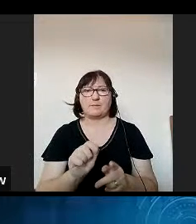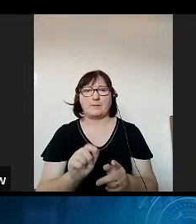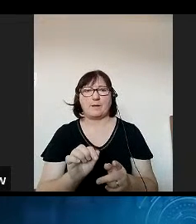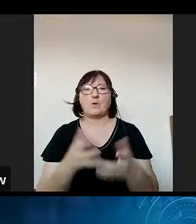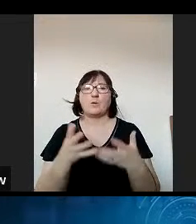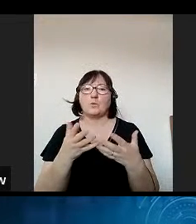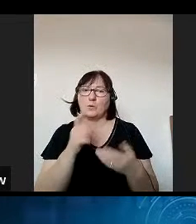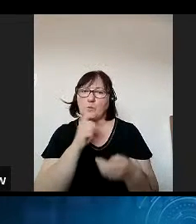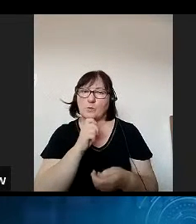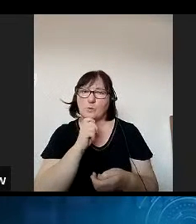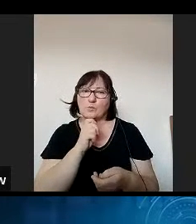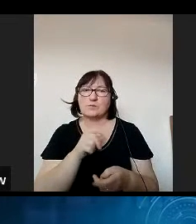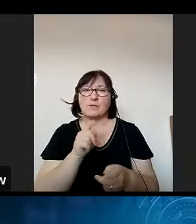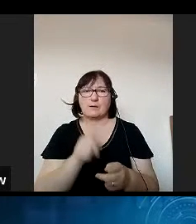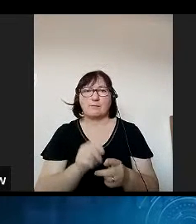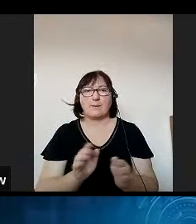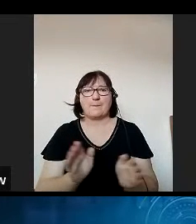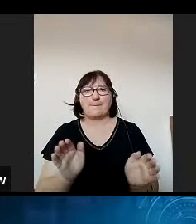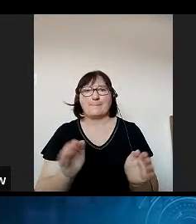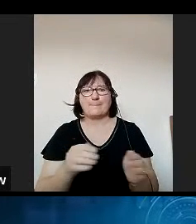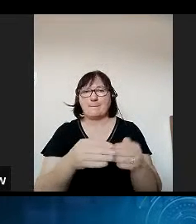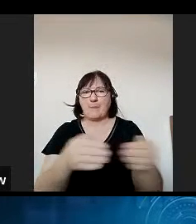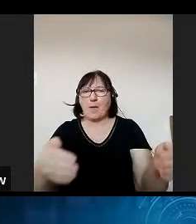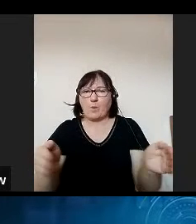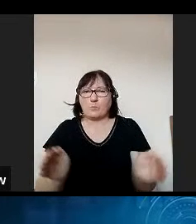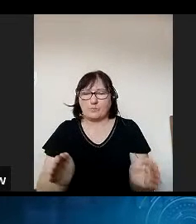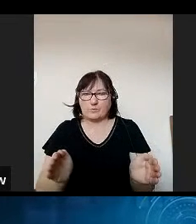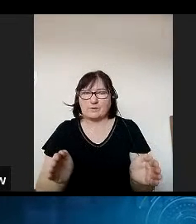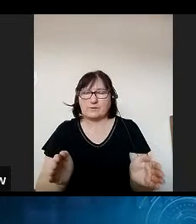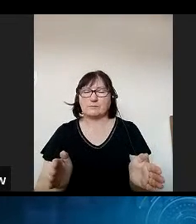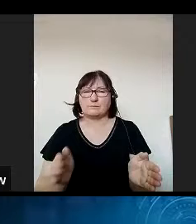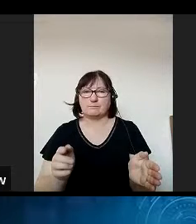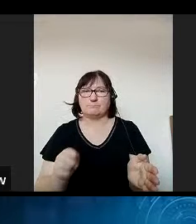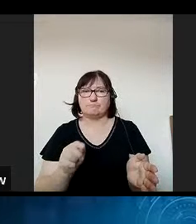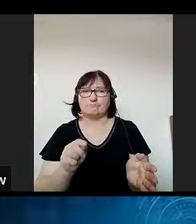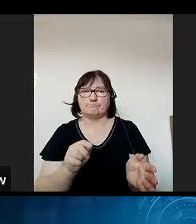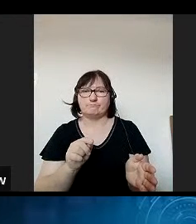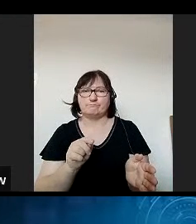rates. But the bound rates is in terms of the